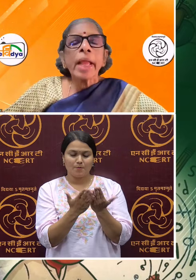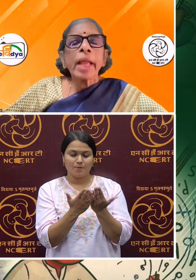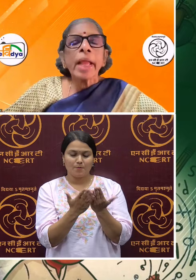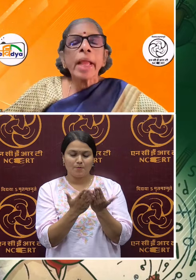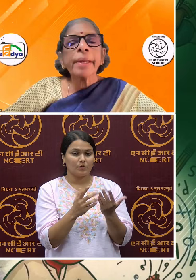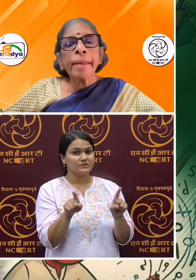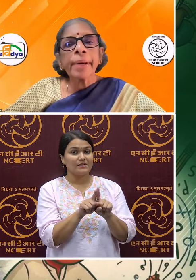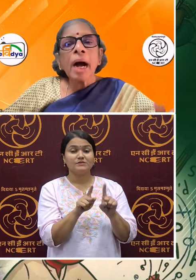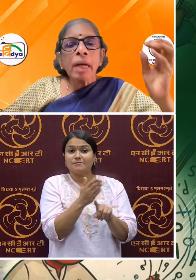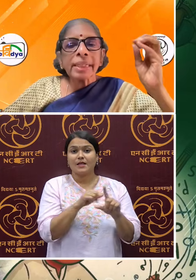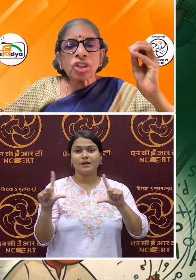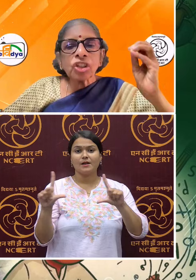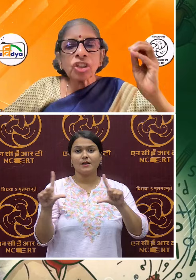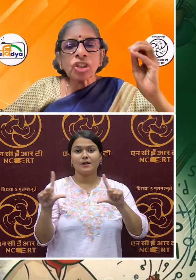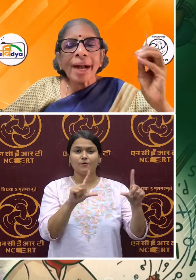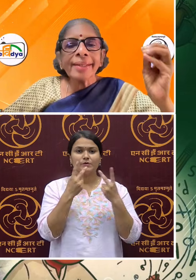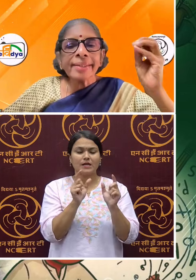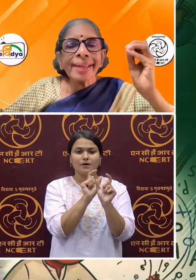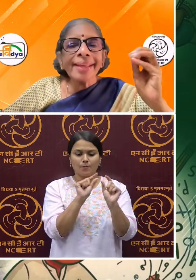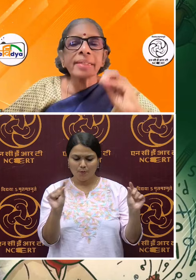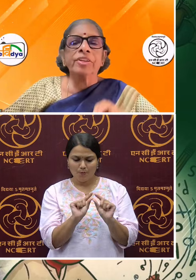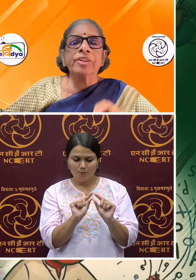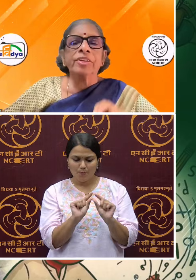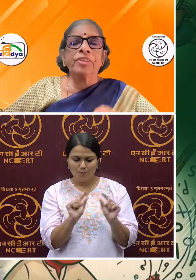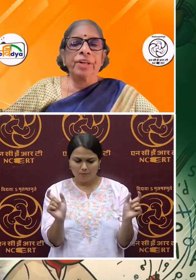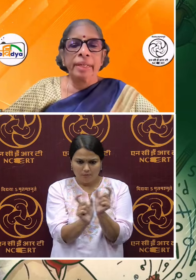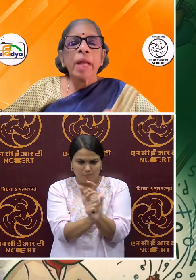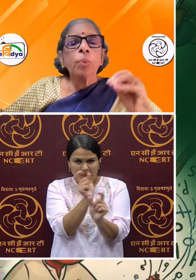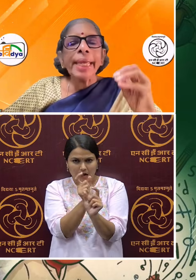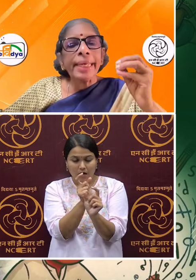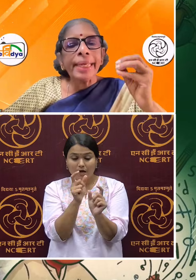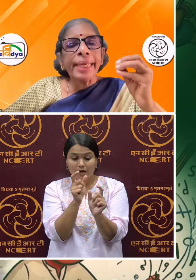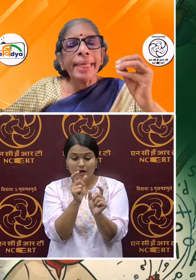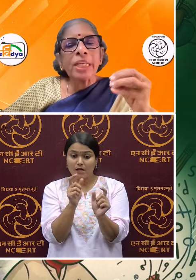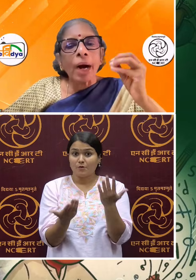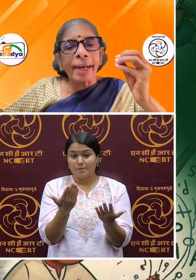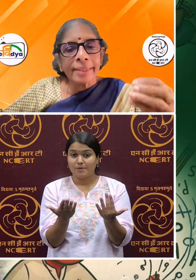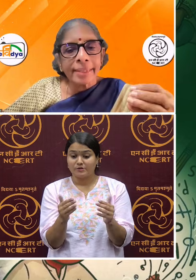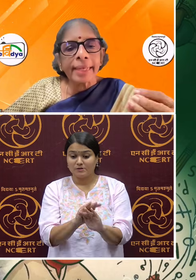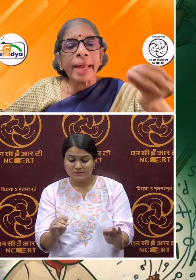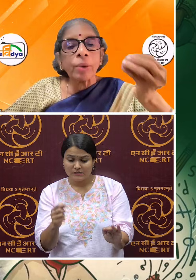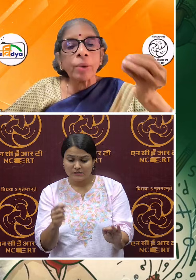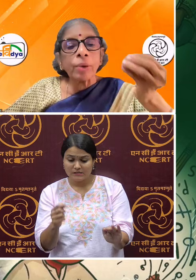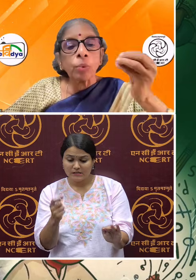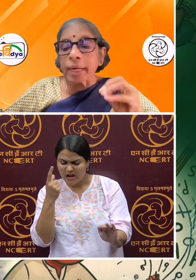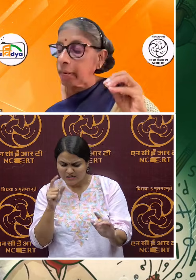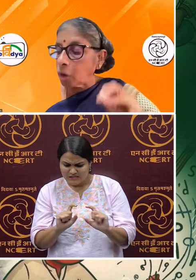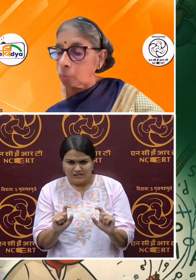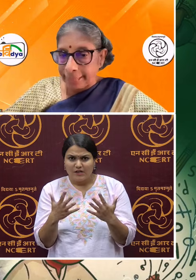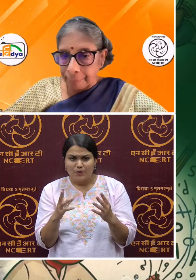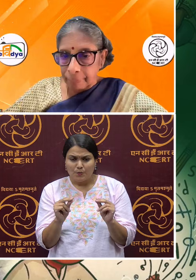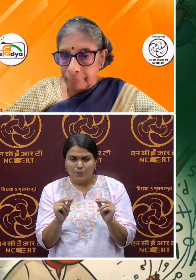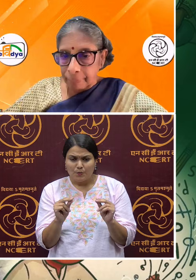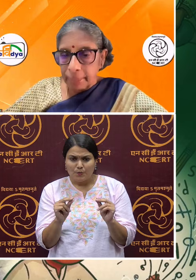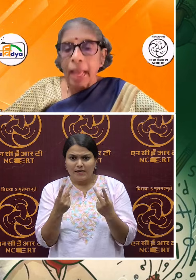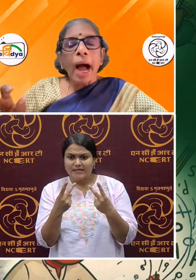showed us, remember, the child sees it differently. We need to understand and work